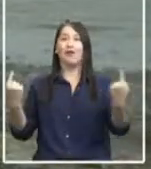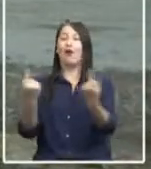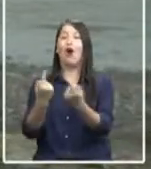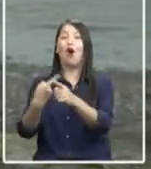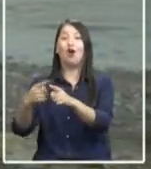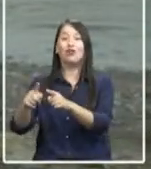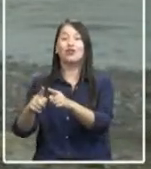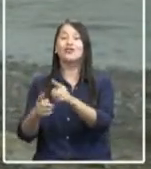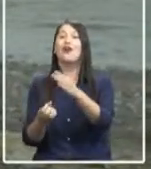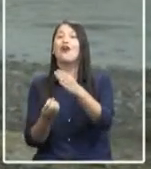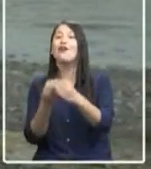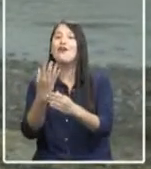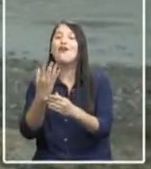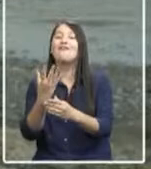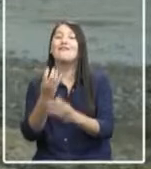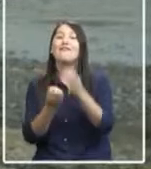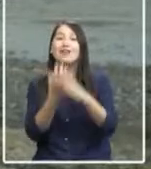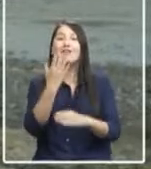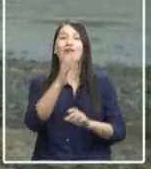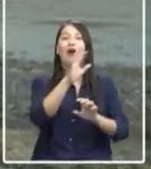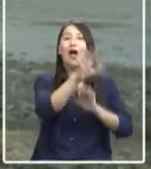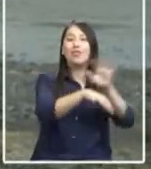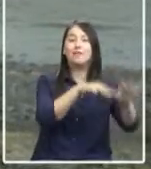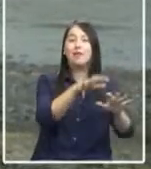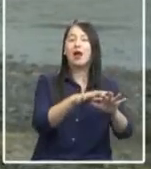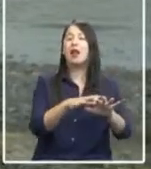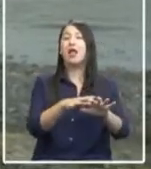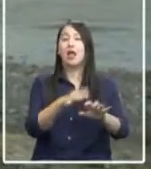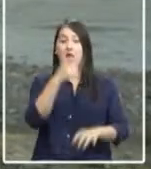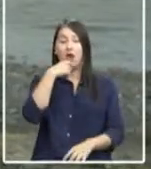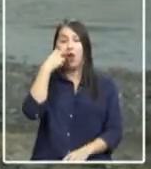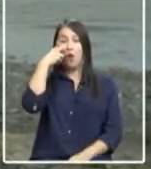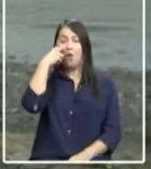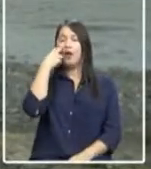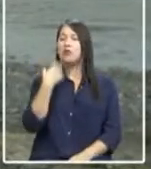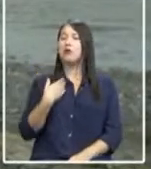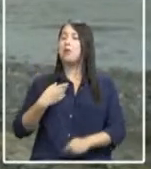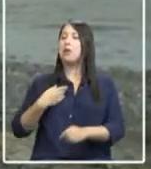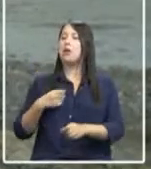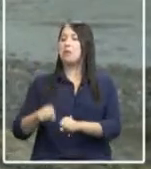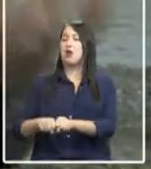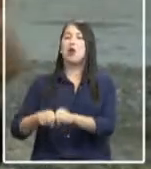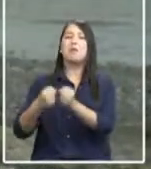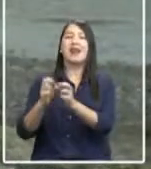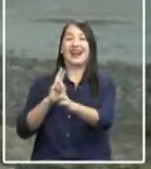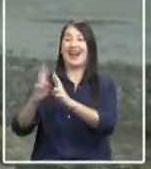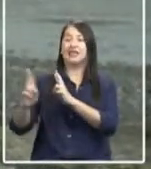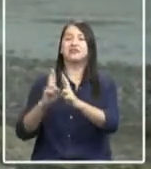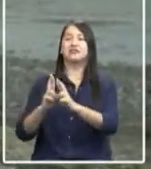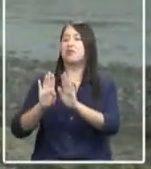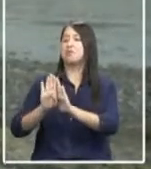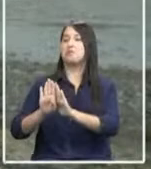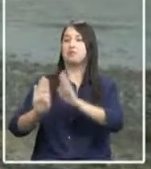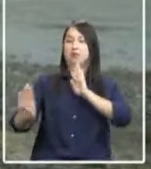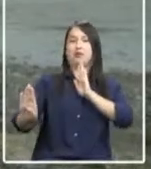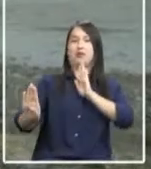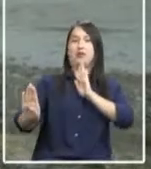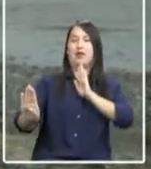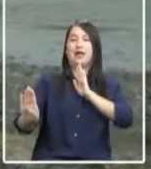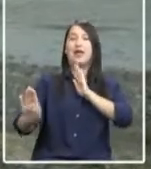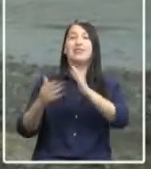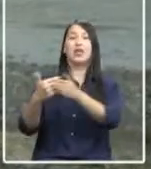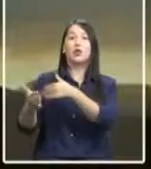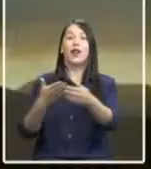vivos. Y al romper esa relación de vínculo, de hermandad, yo creo que nos separamos de la naturaleza y tenemos una